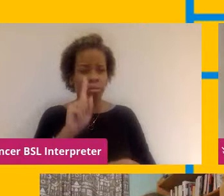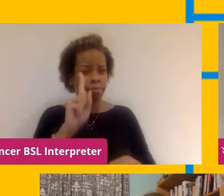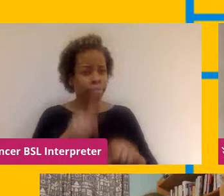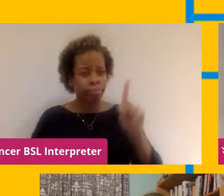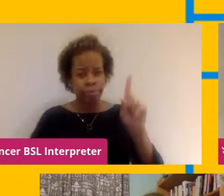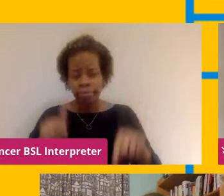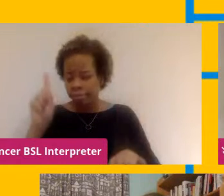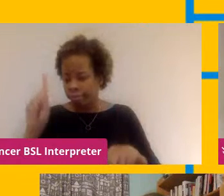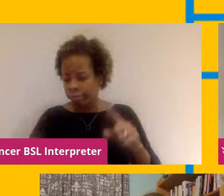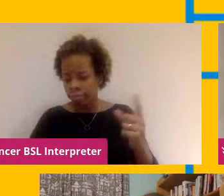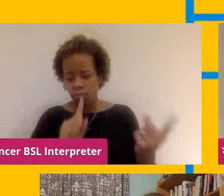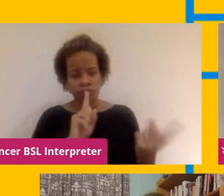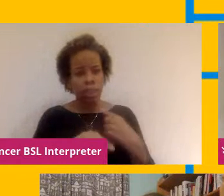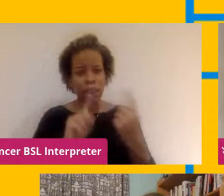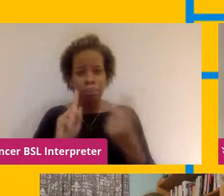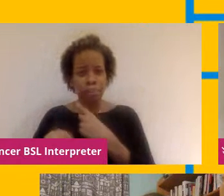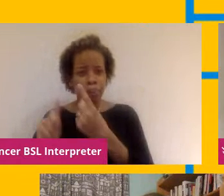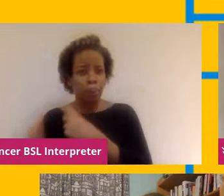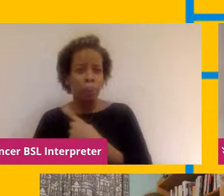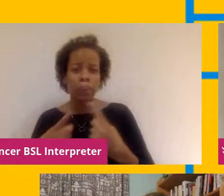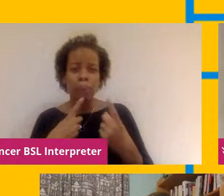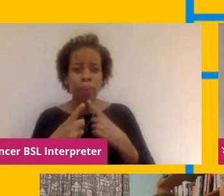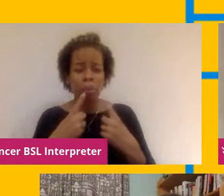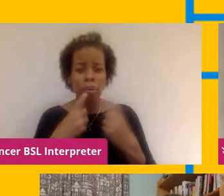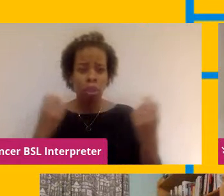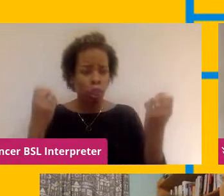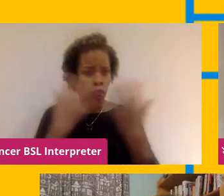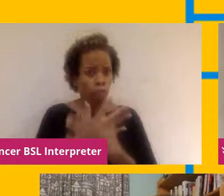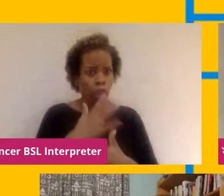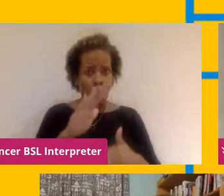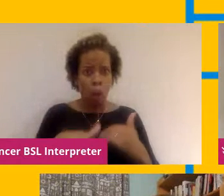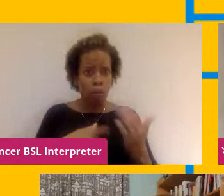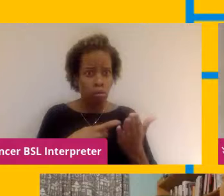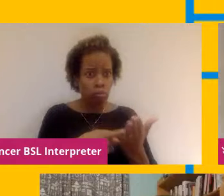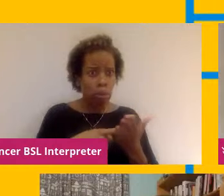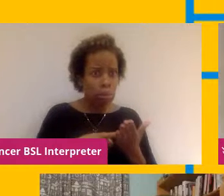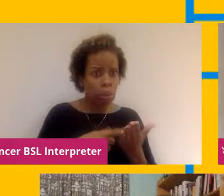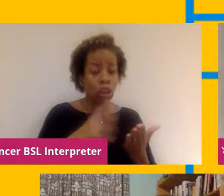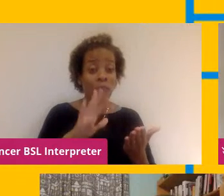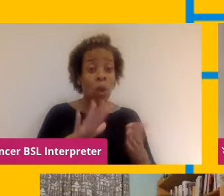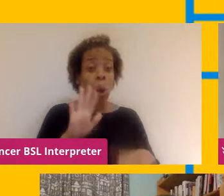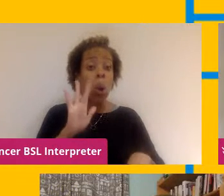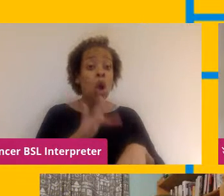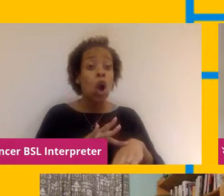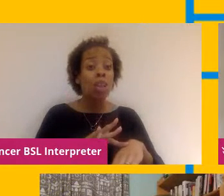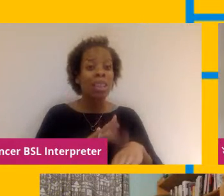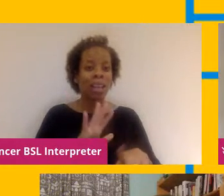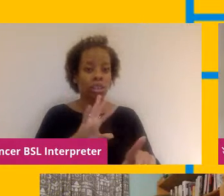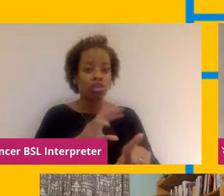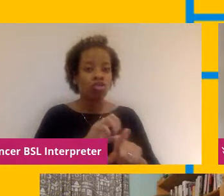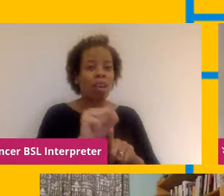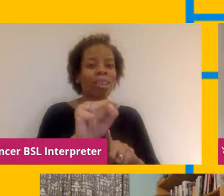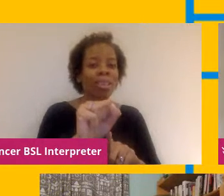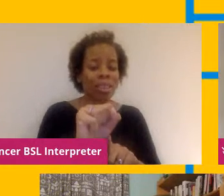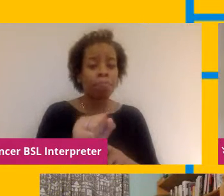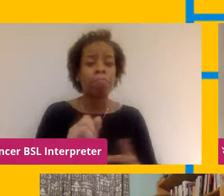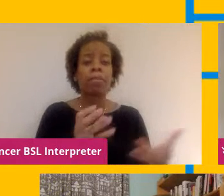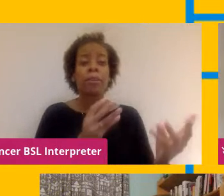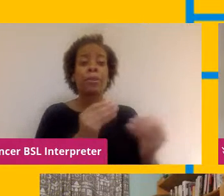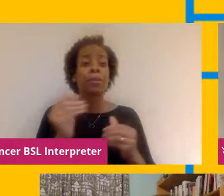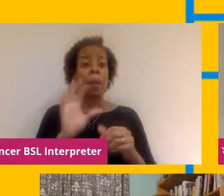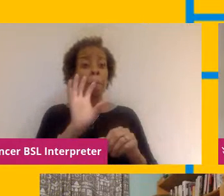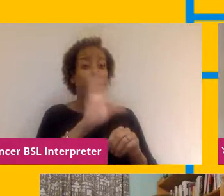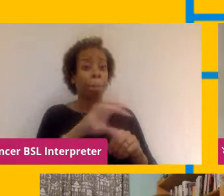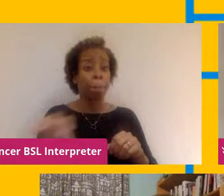data links to some of those confusions around what the recommendations are for contact tracing as well. I'm certainly aware that some institutions are